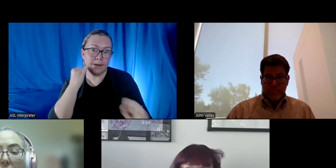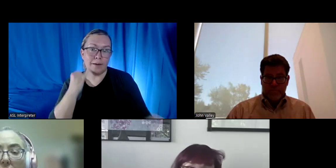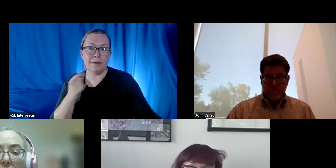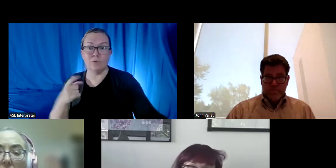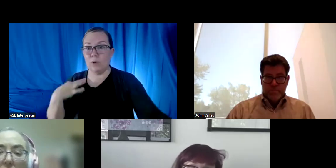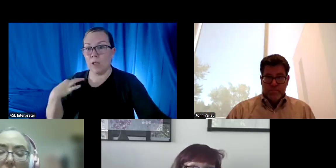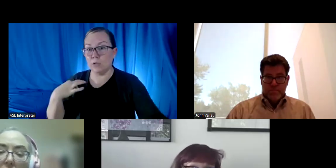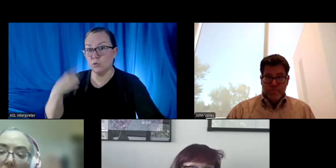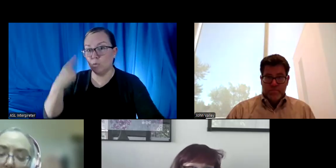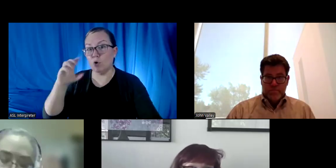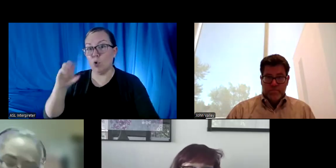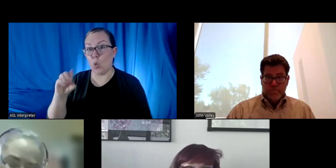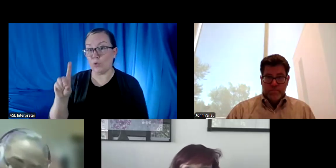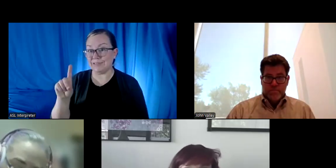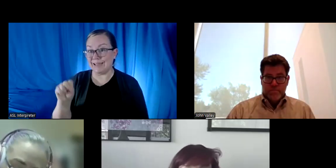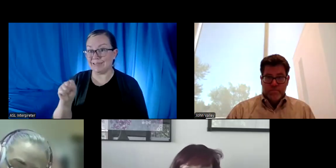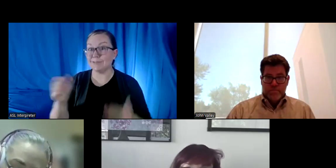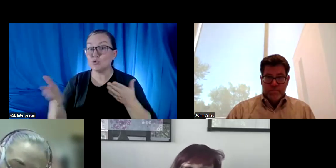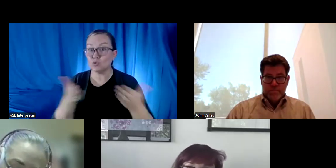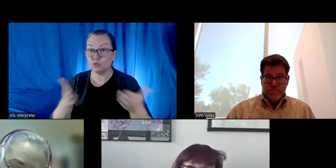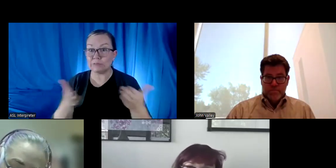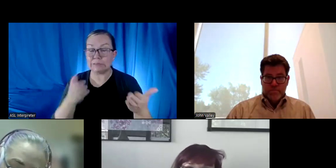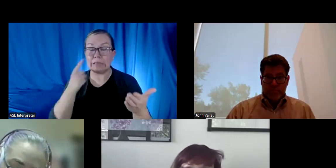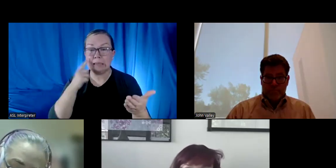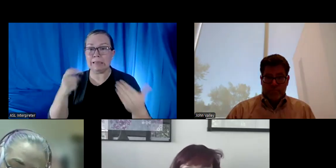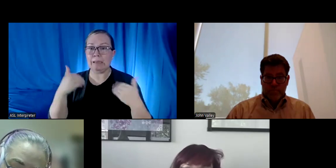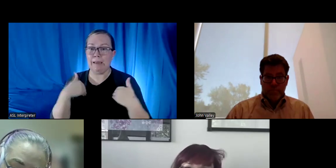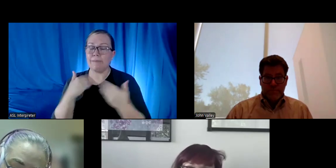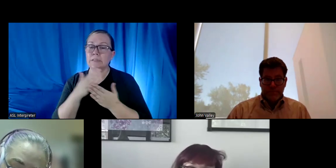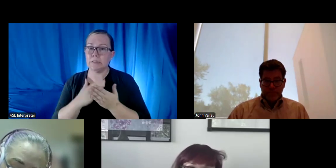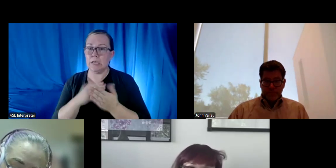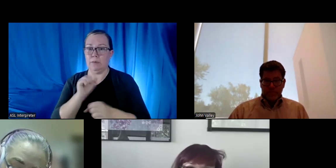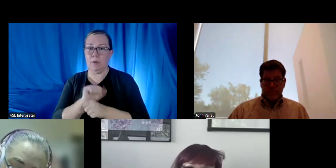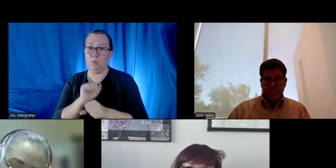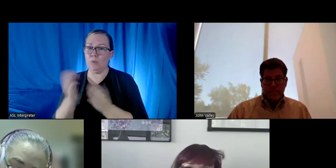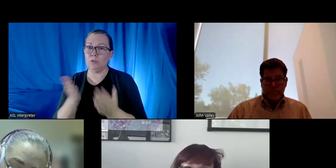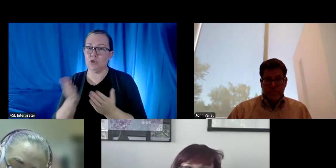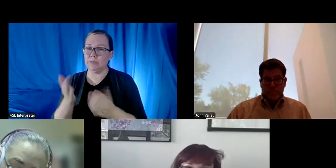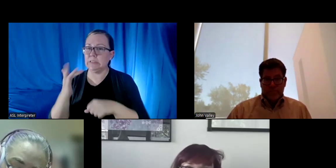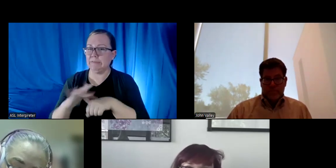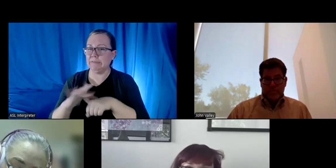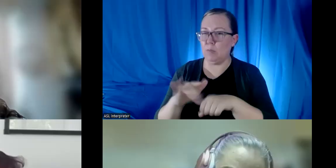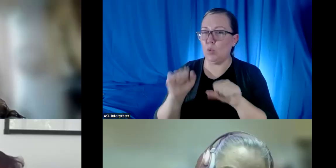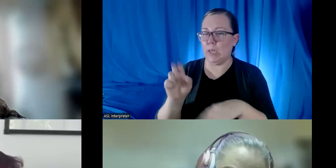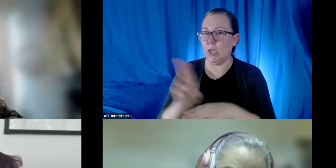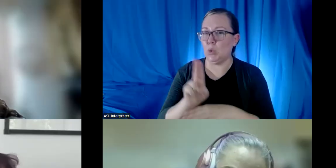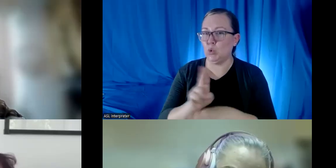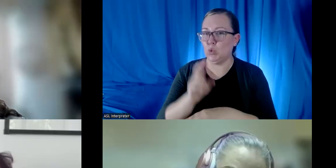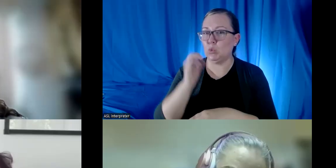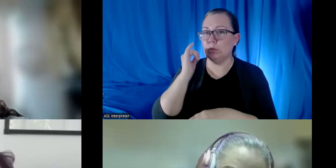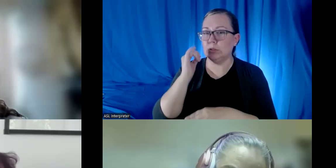eligible for ODDS services. I think they have some employment services that could be utilized in the